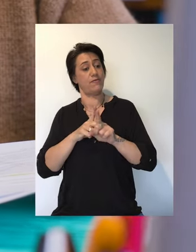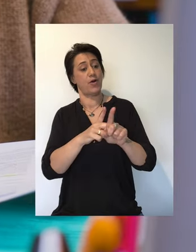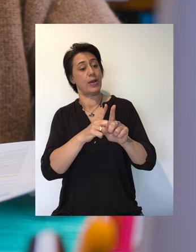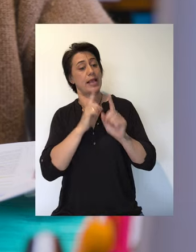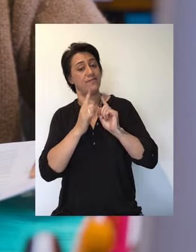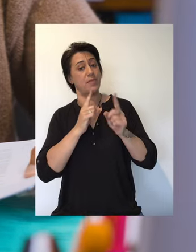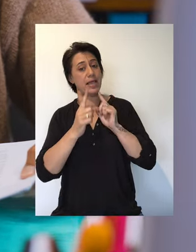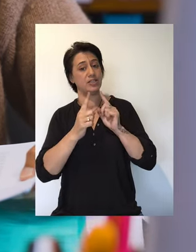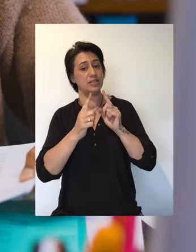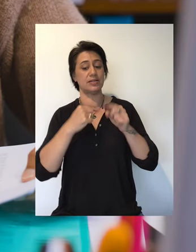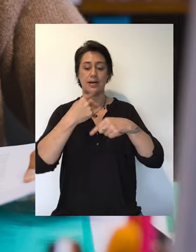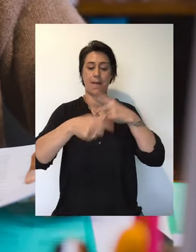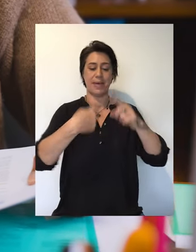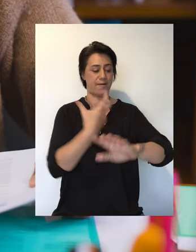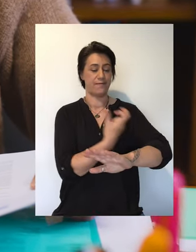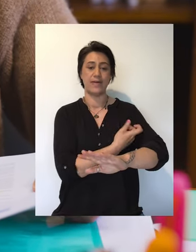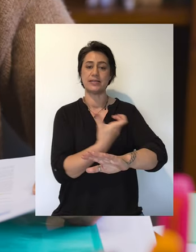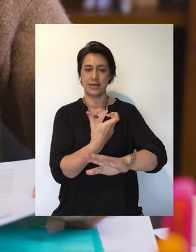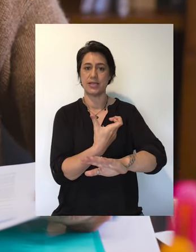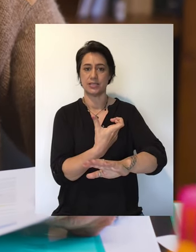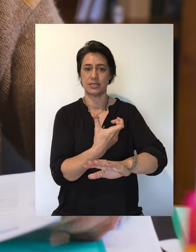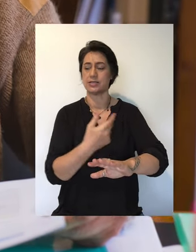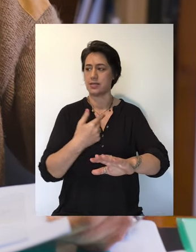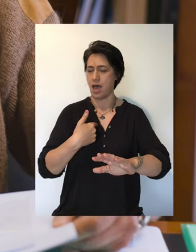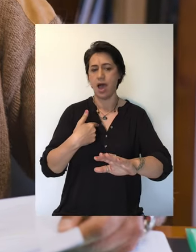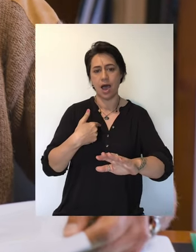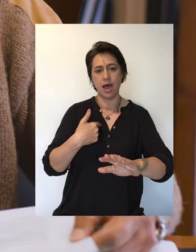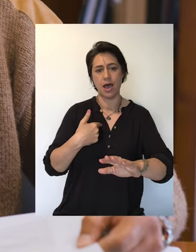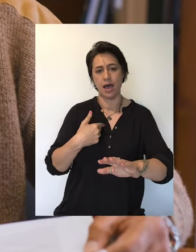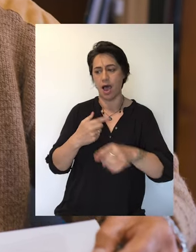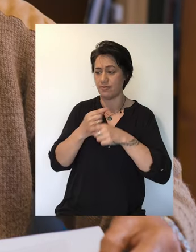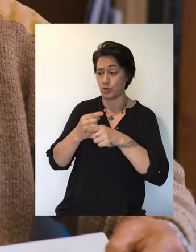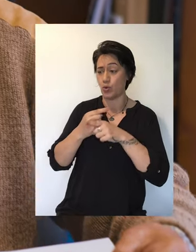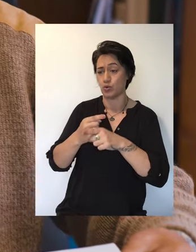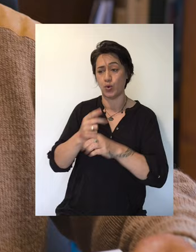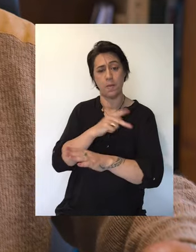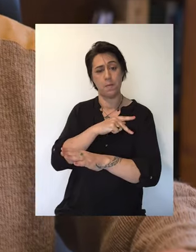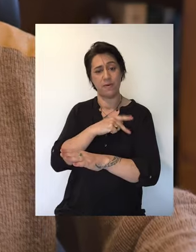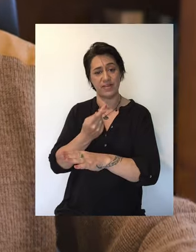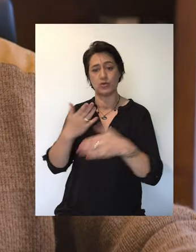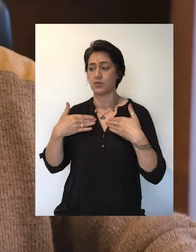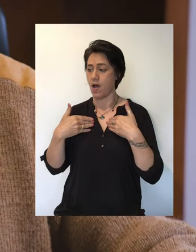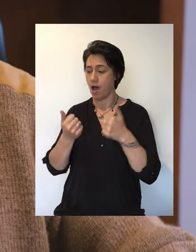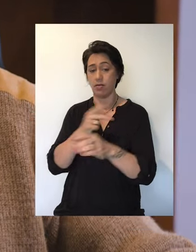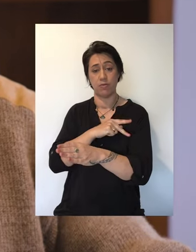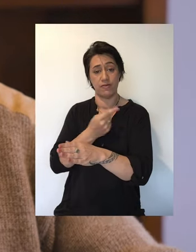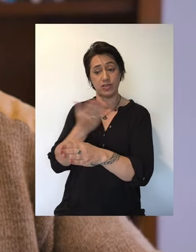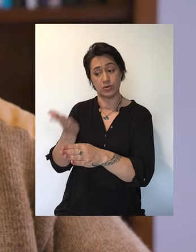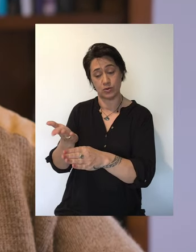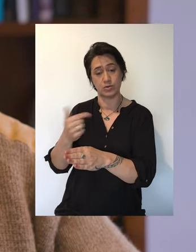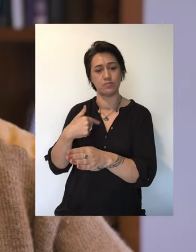information about getting vaccinated and talked with